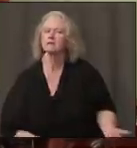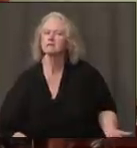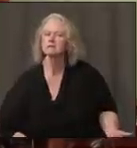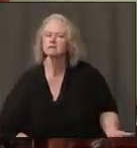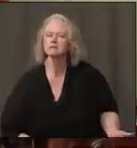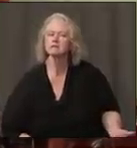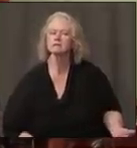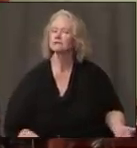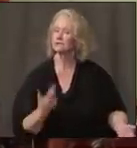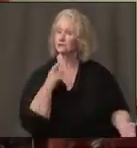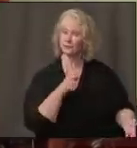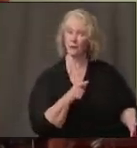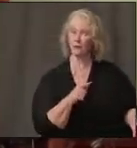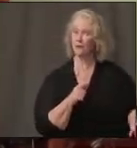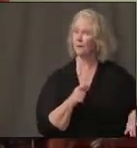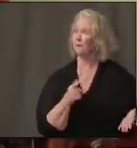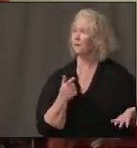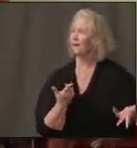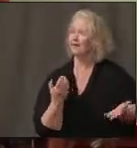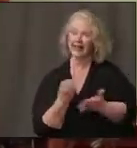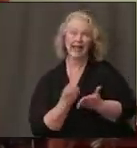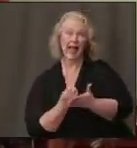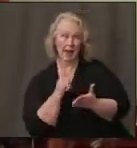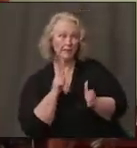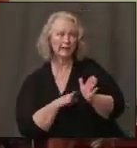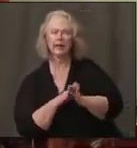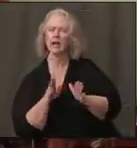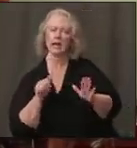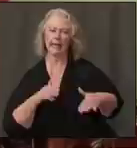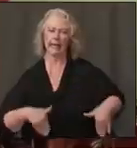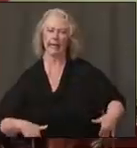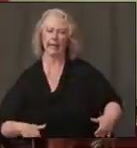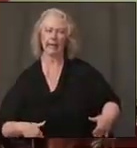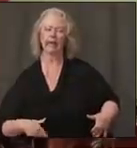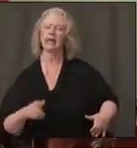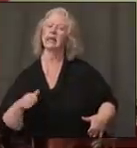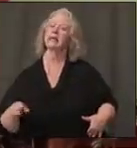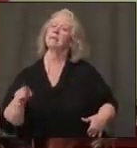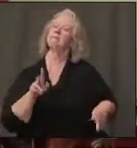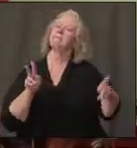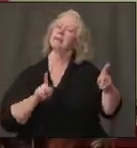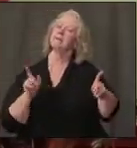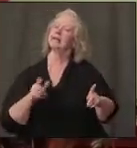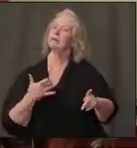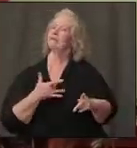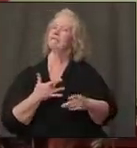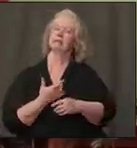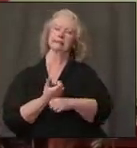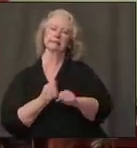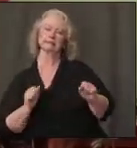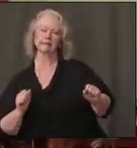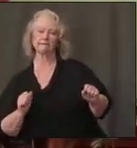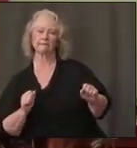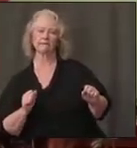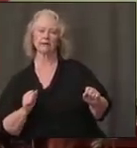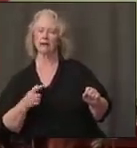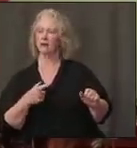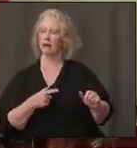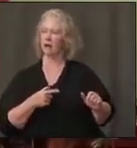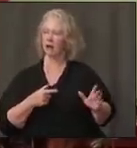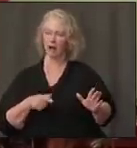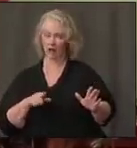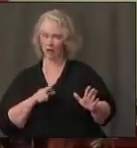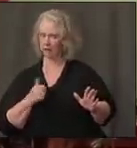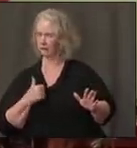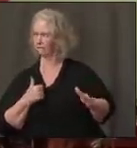activity going to happen. And you have to reassure the public that they're not going to get sick and contract COVID by